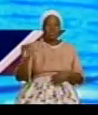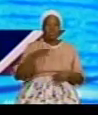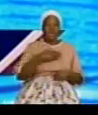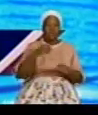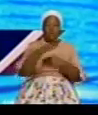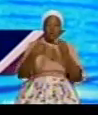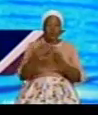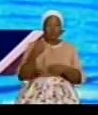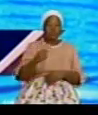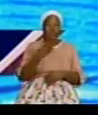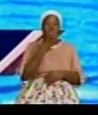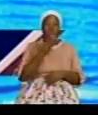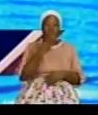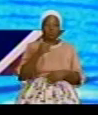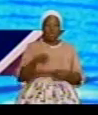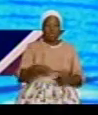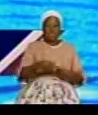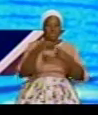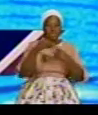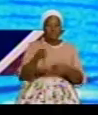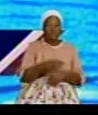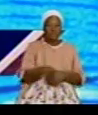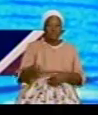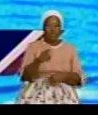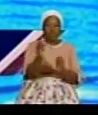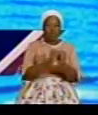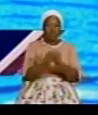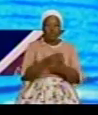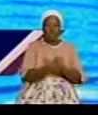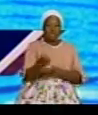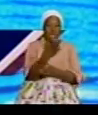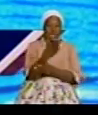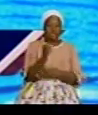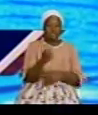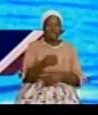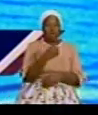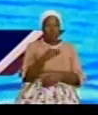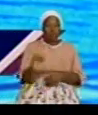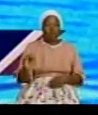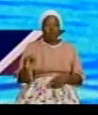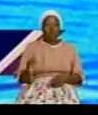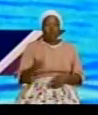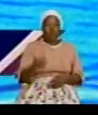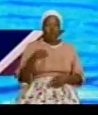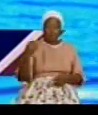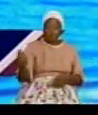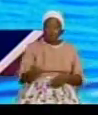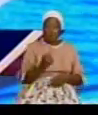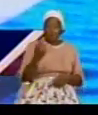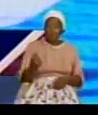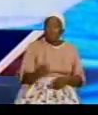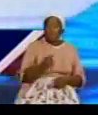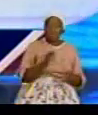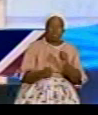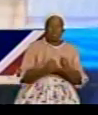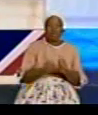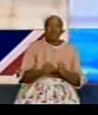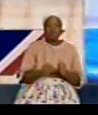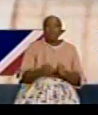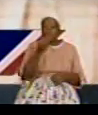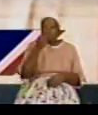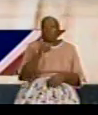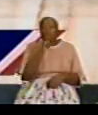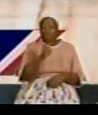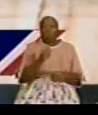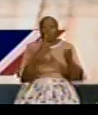except they wash their hands oft, eat not, holding the tradition